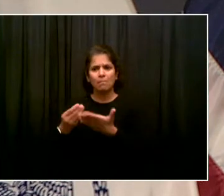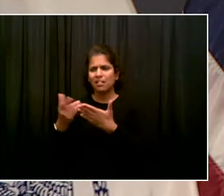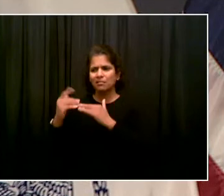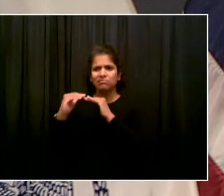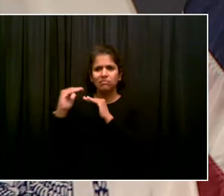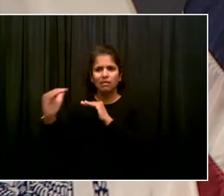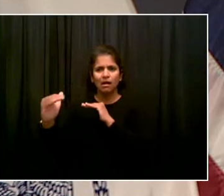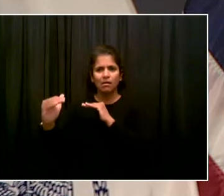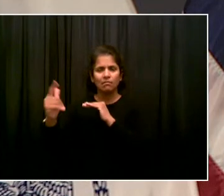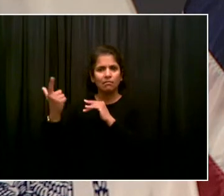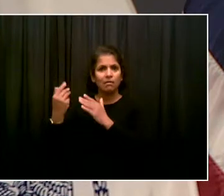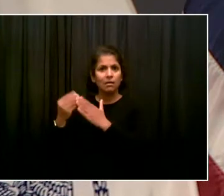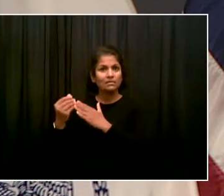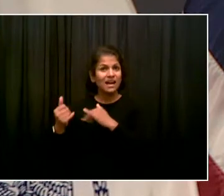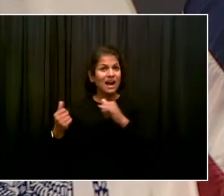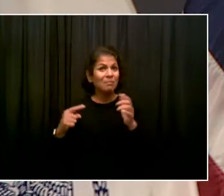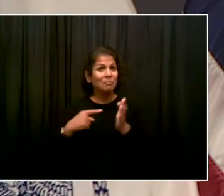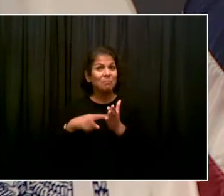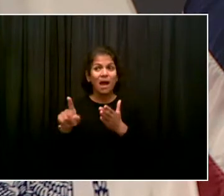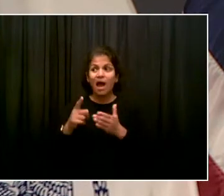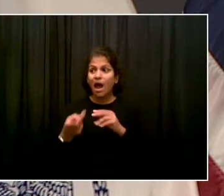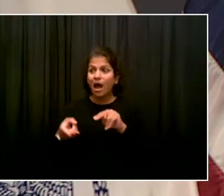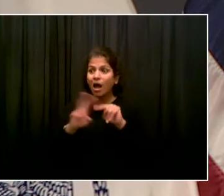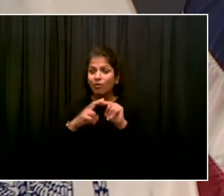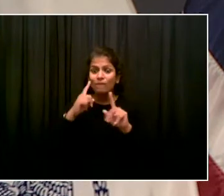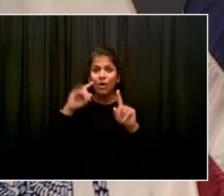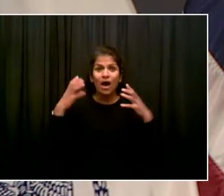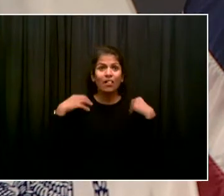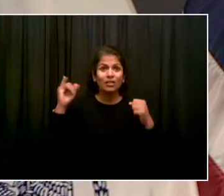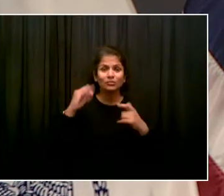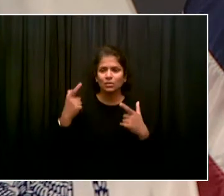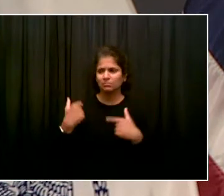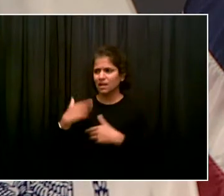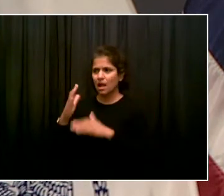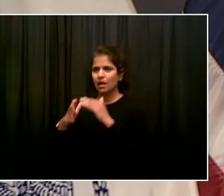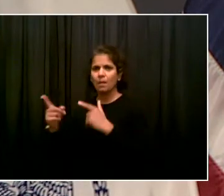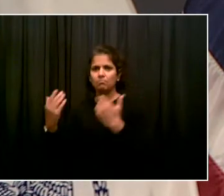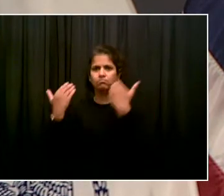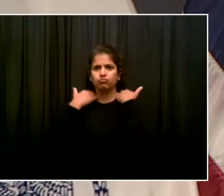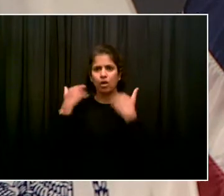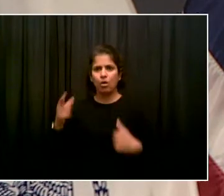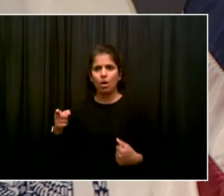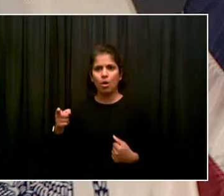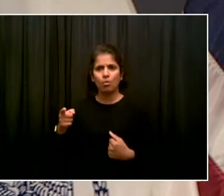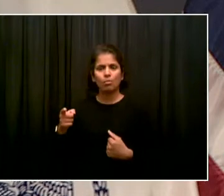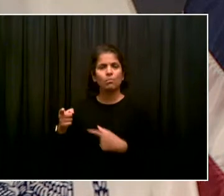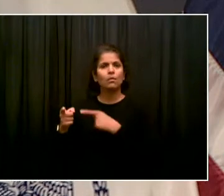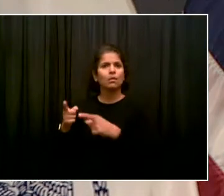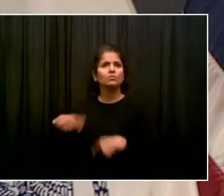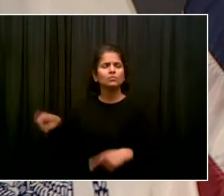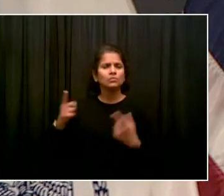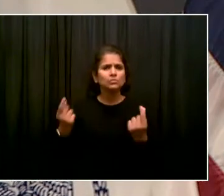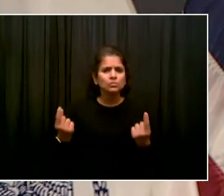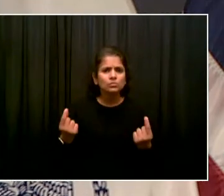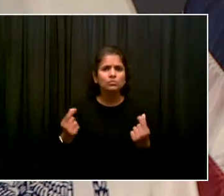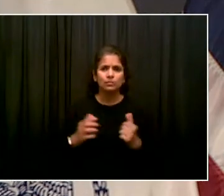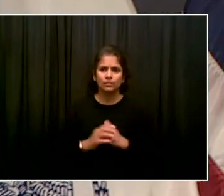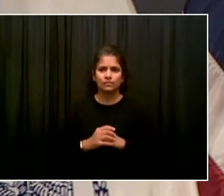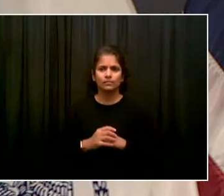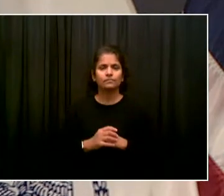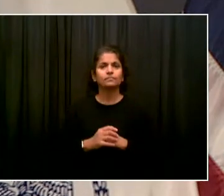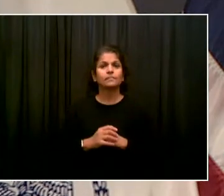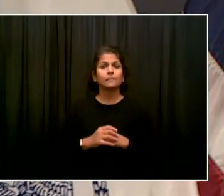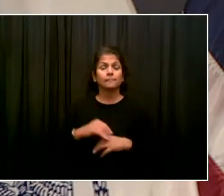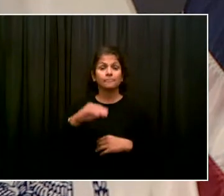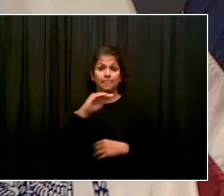decision to make them go into a Medicare Advantage plan that they had no say over? Well, Marcia, they did have say through their